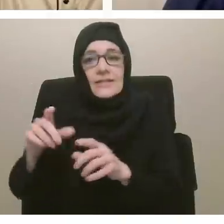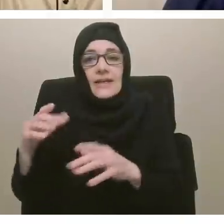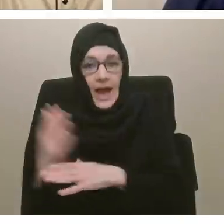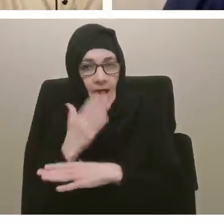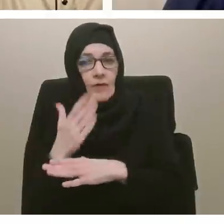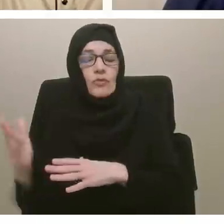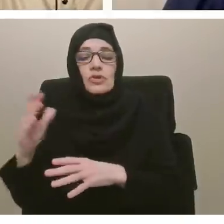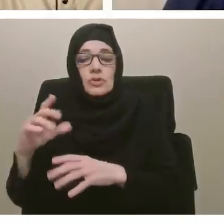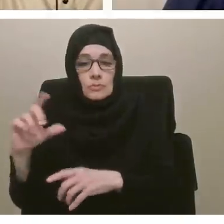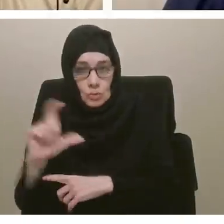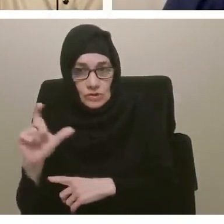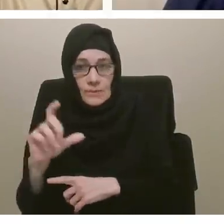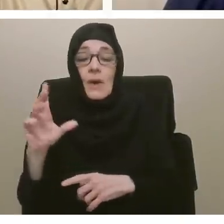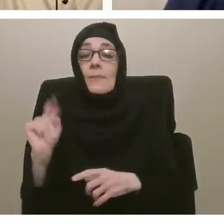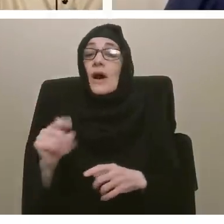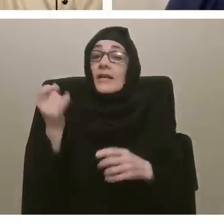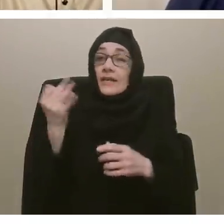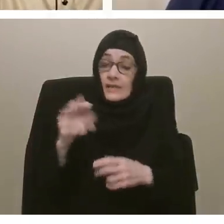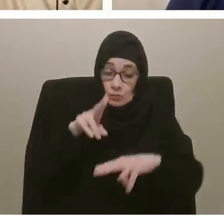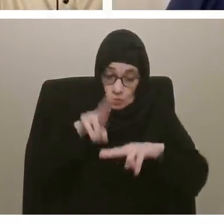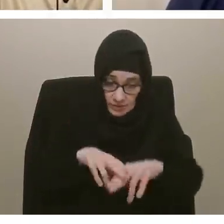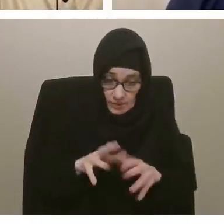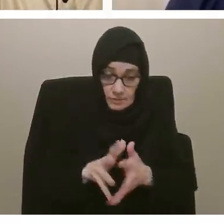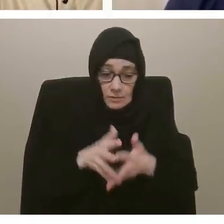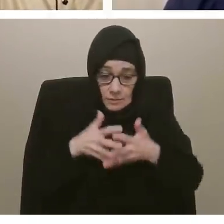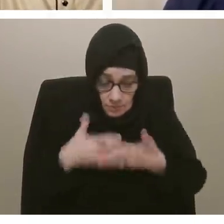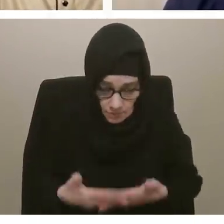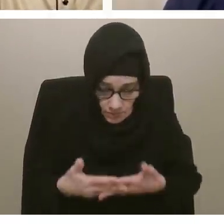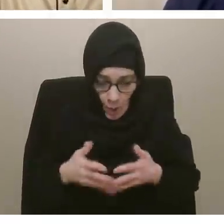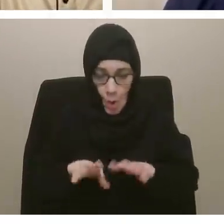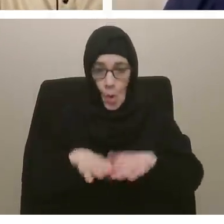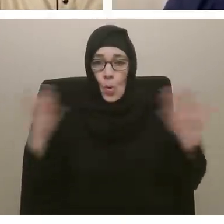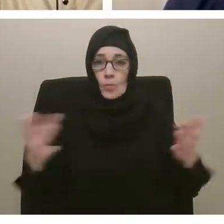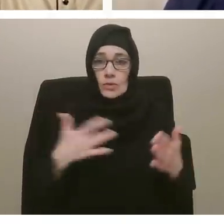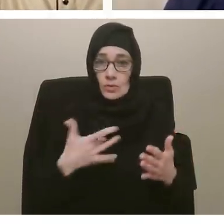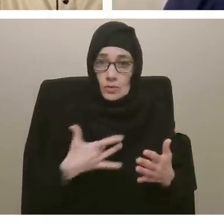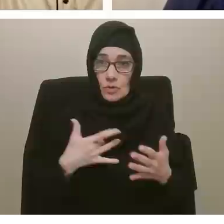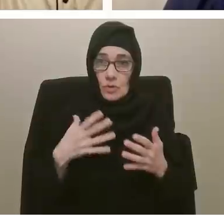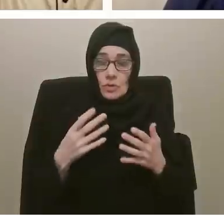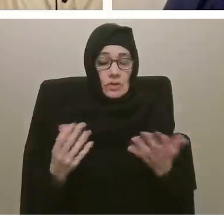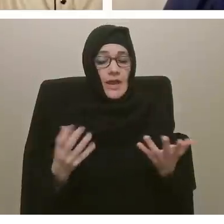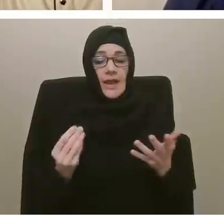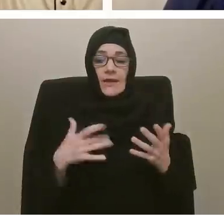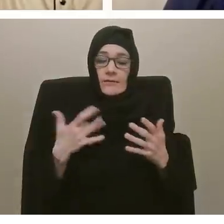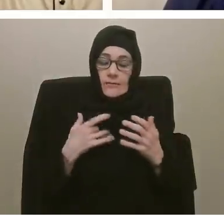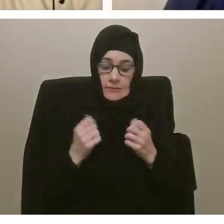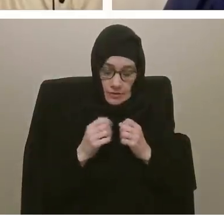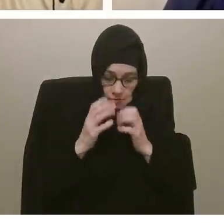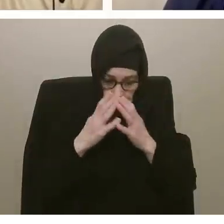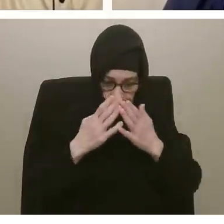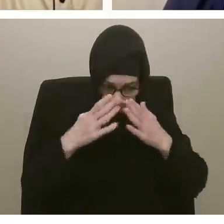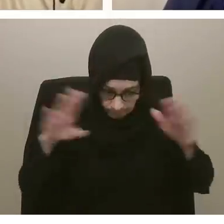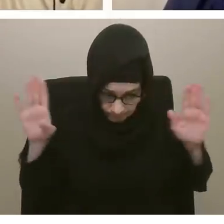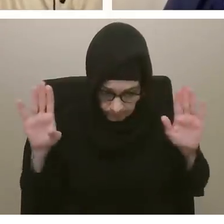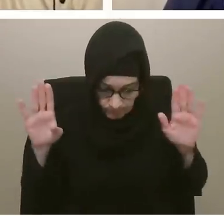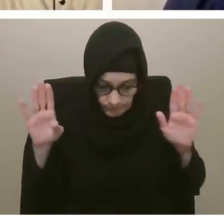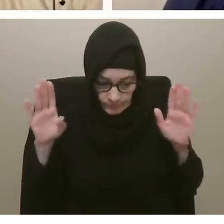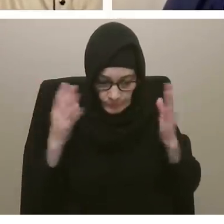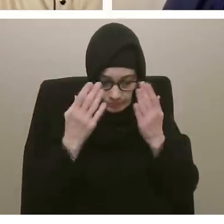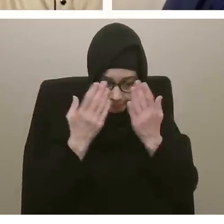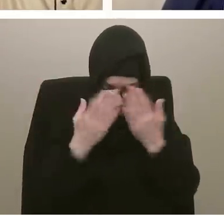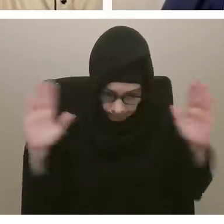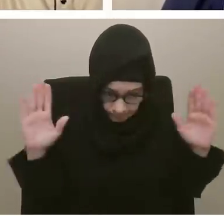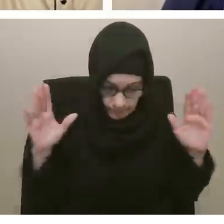open it and open your heart to it and ponder upon it and read it very carefully. And then reflect those meanings into